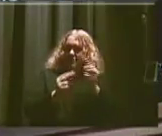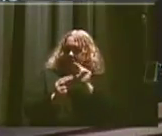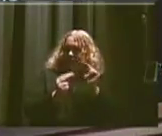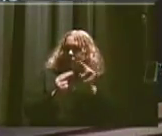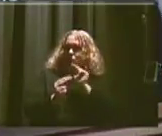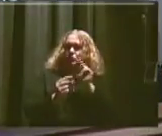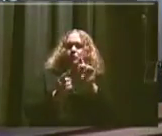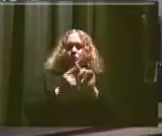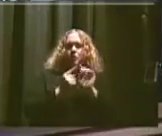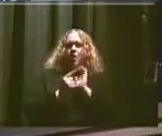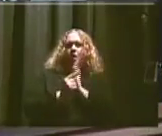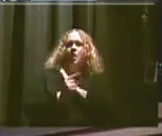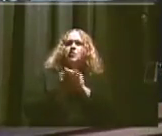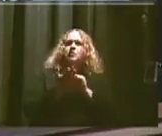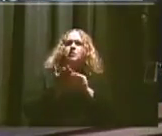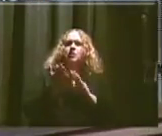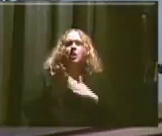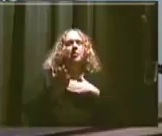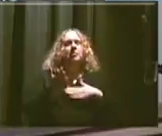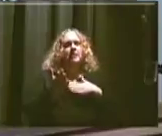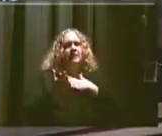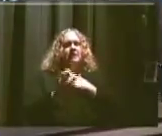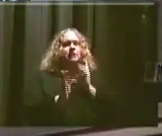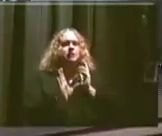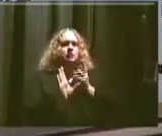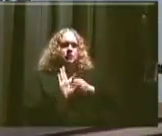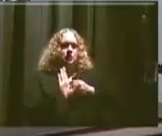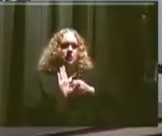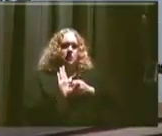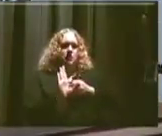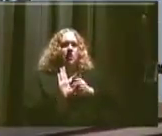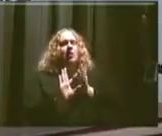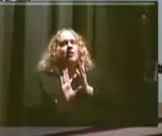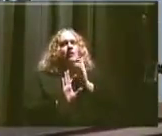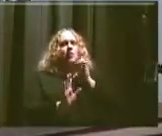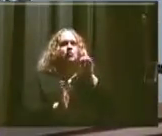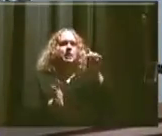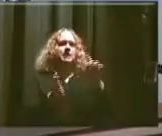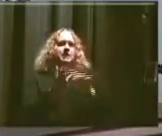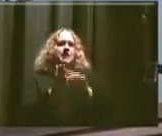students. Please join me in recognizing Alicia Leach.